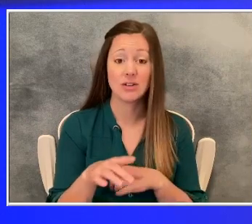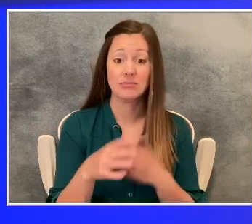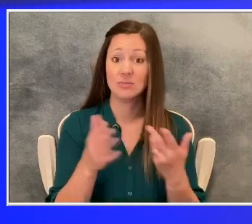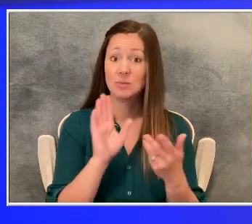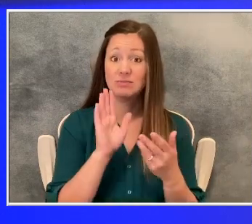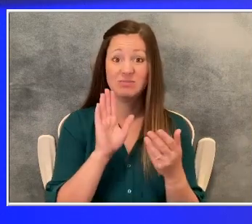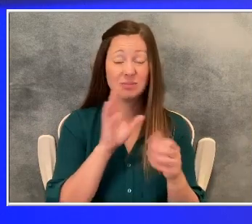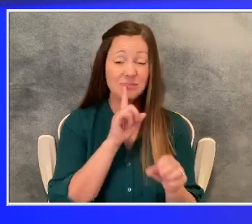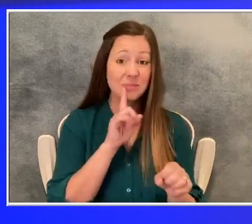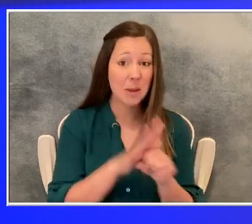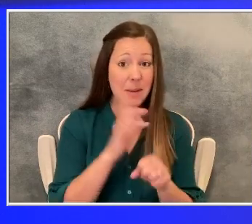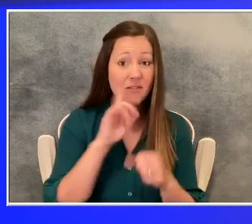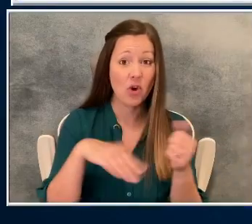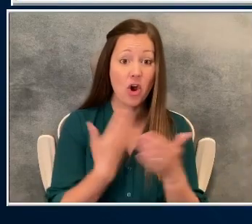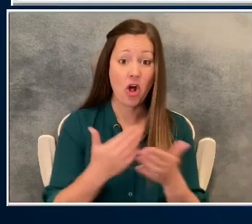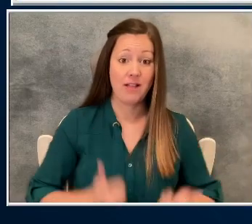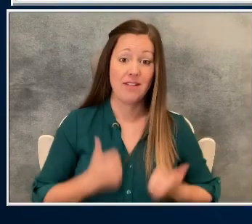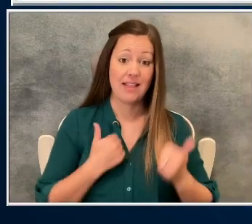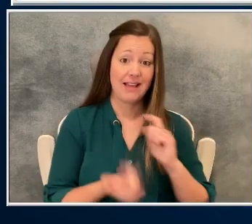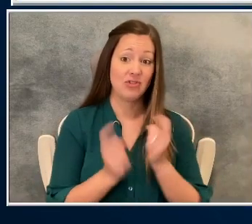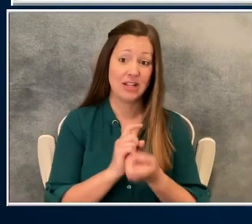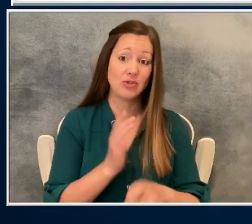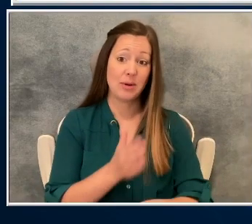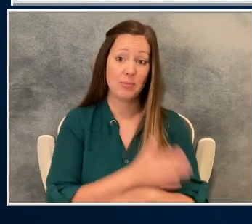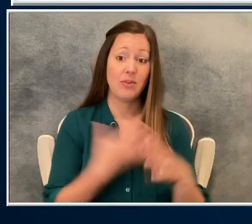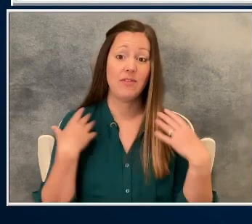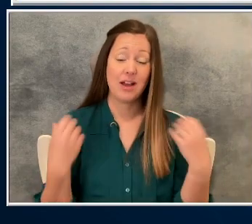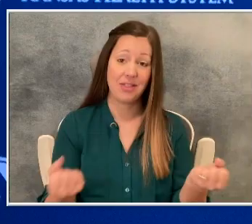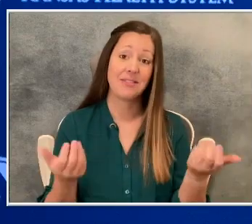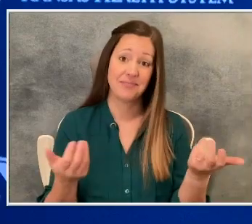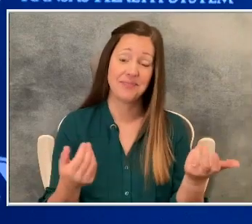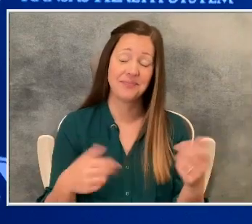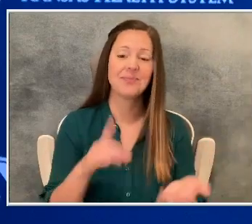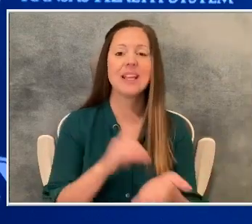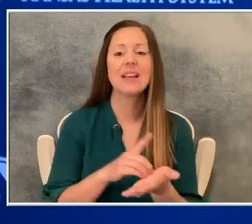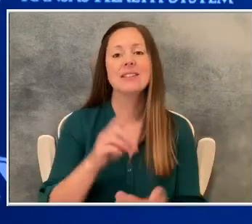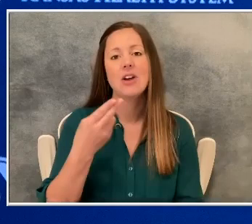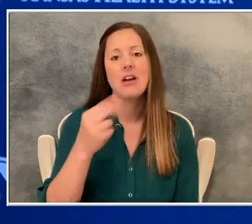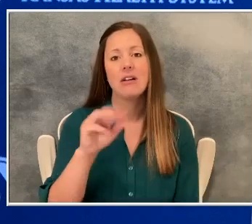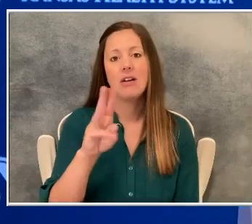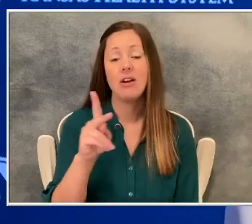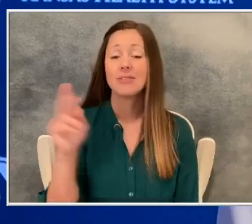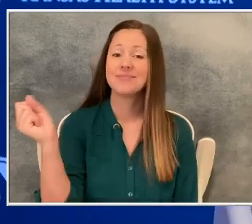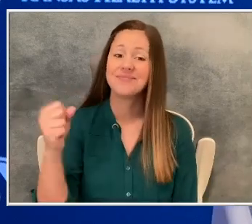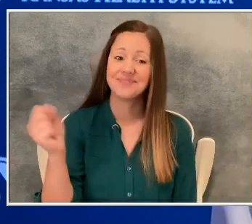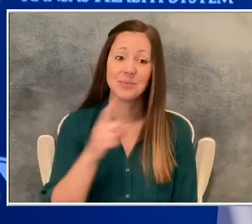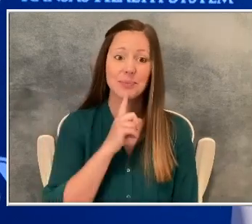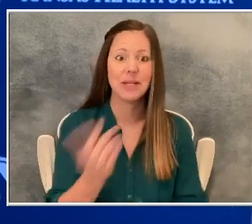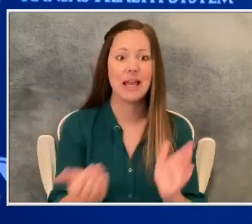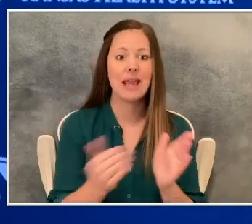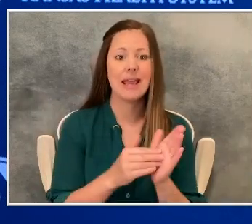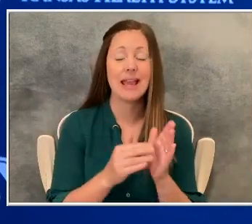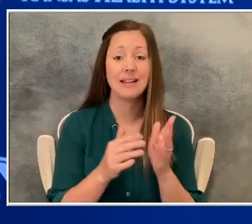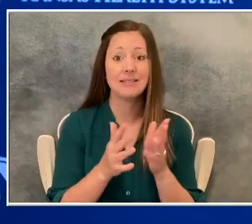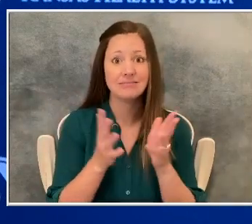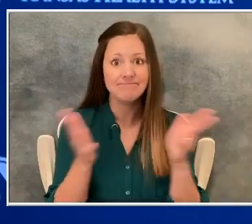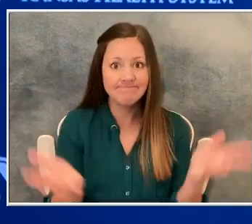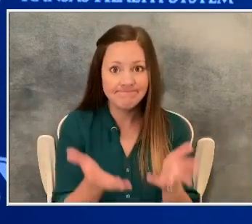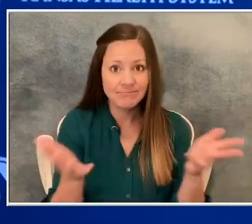made to improve her health. Dr. Cock. Yeah, I think we continue to promote prevention. That is one of